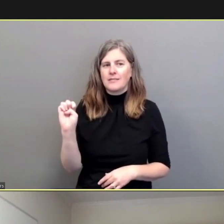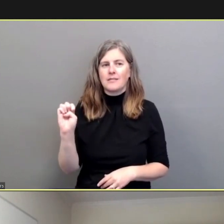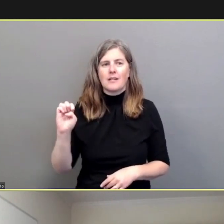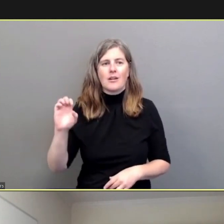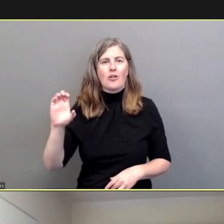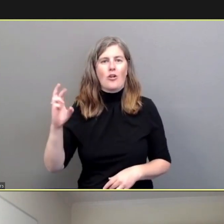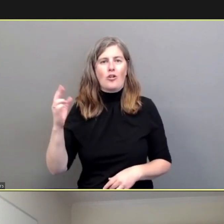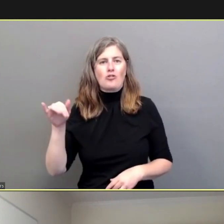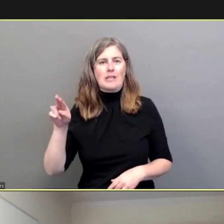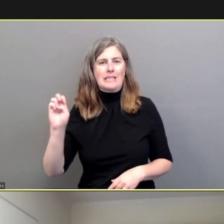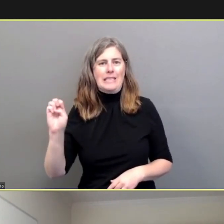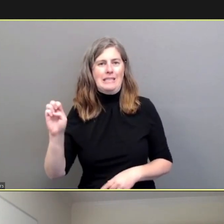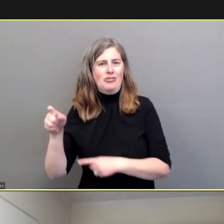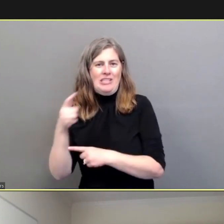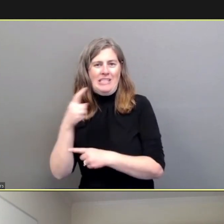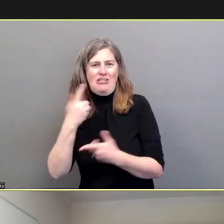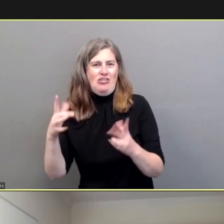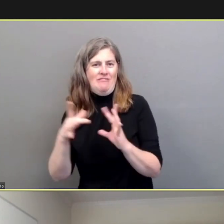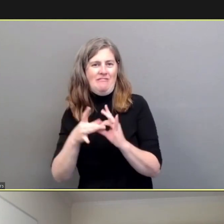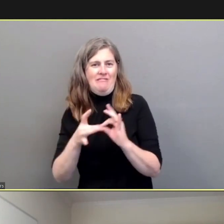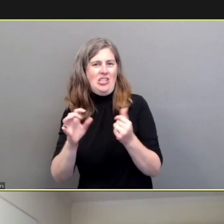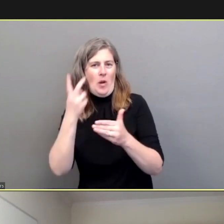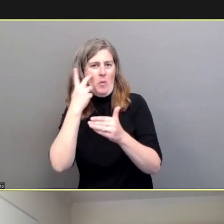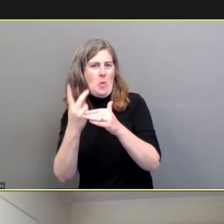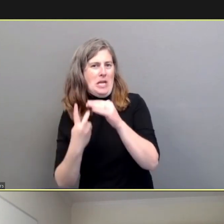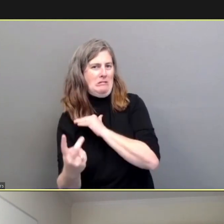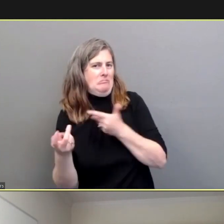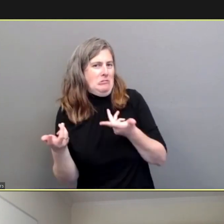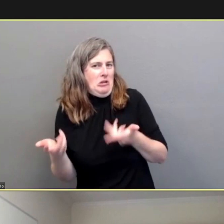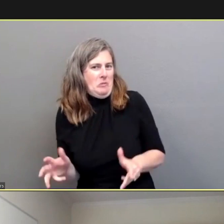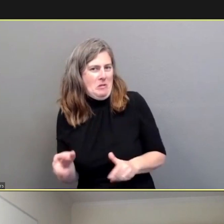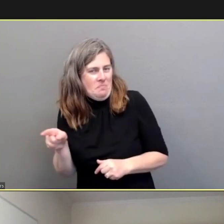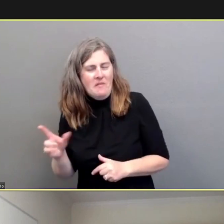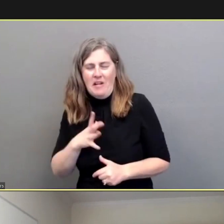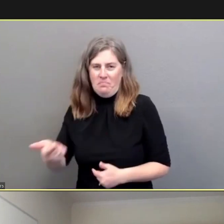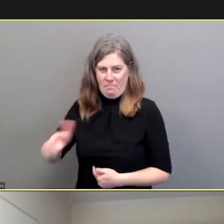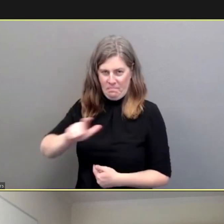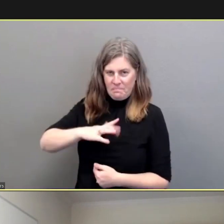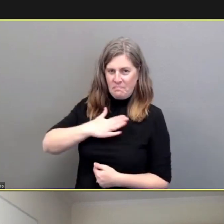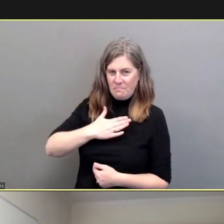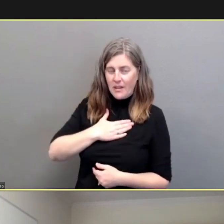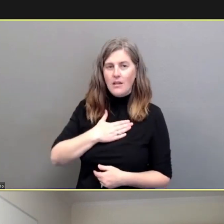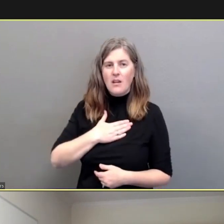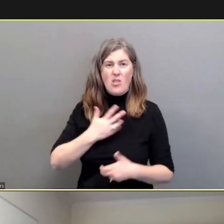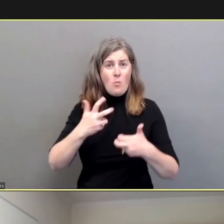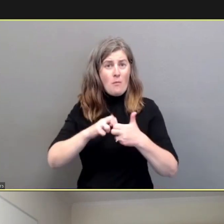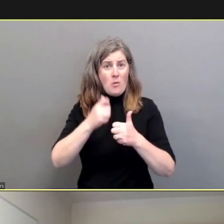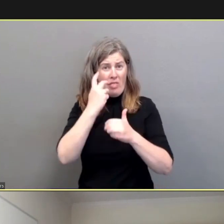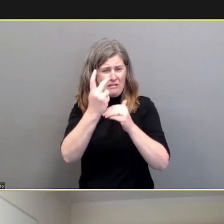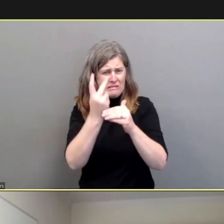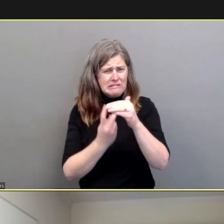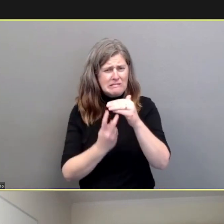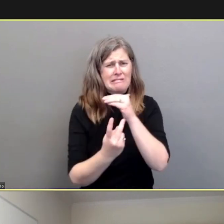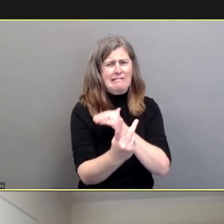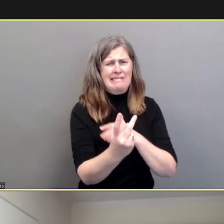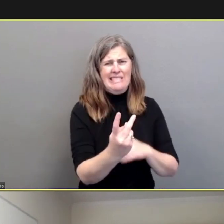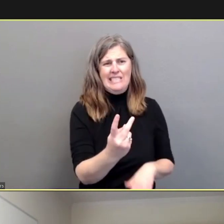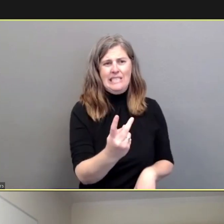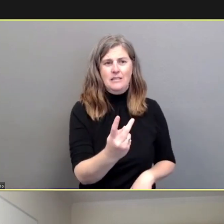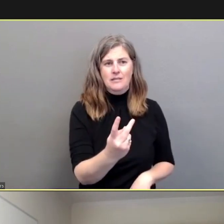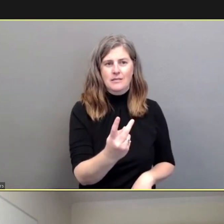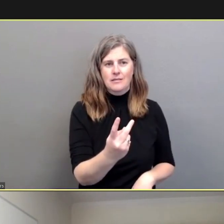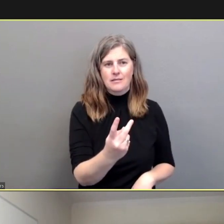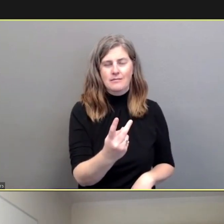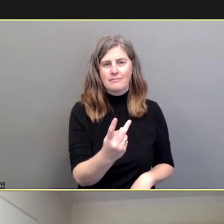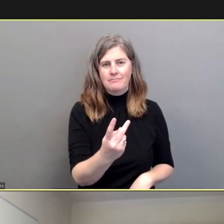being a fan of predicting the future, and the problem with doing it is you're more likely to be